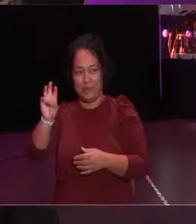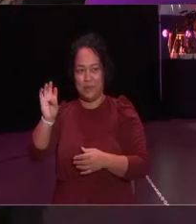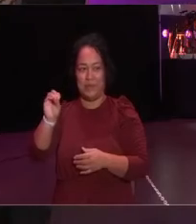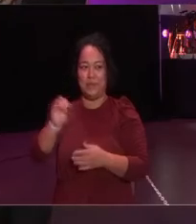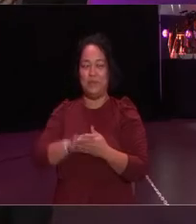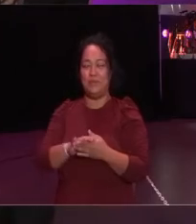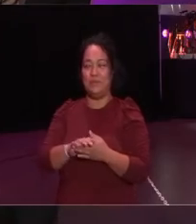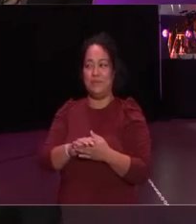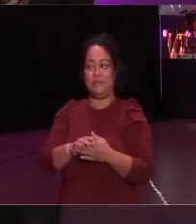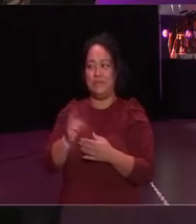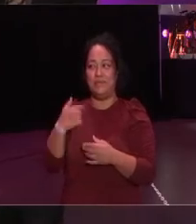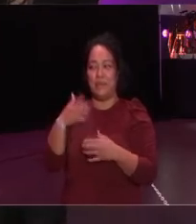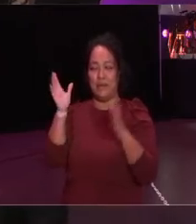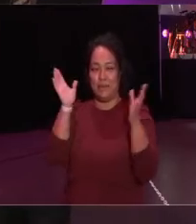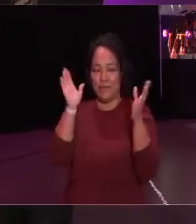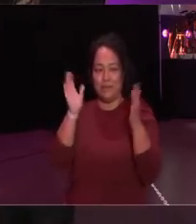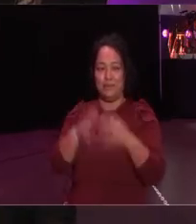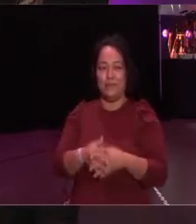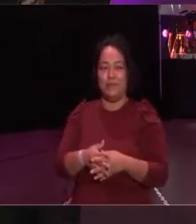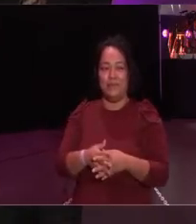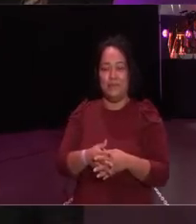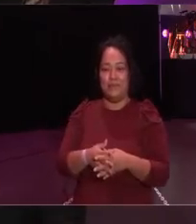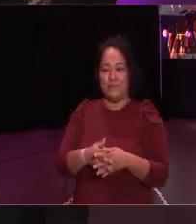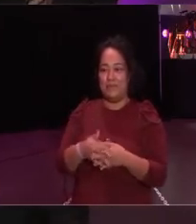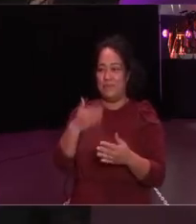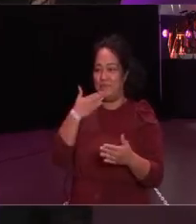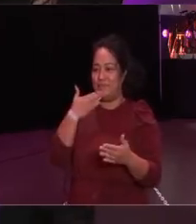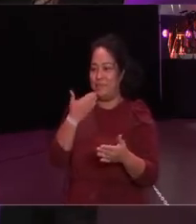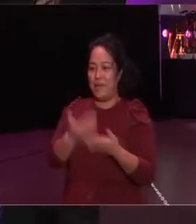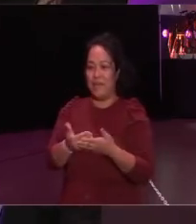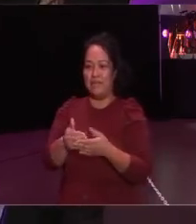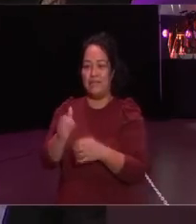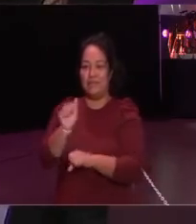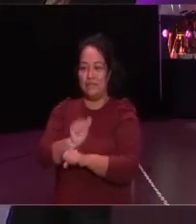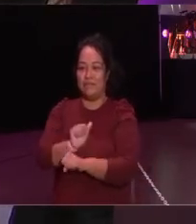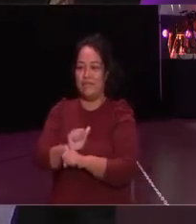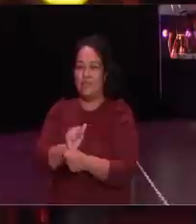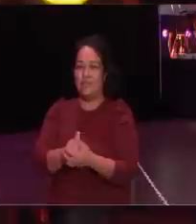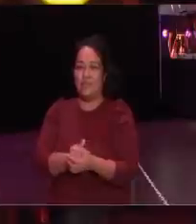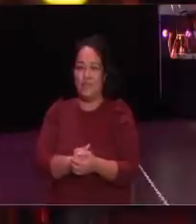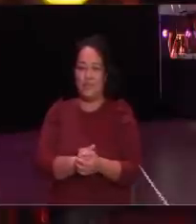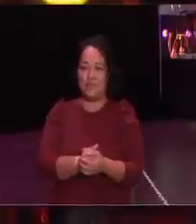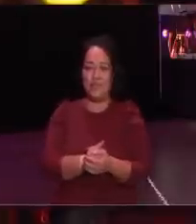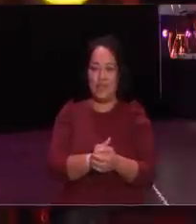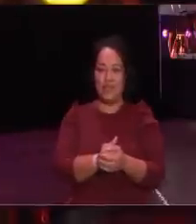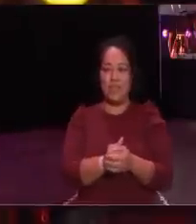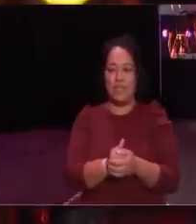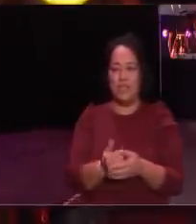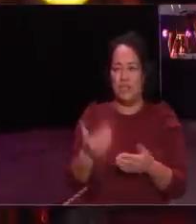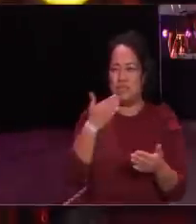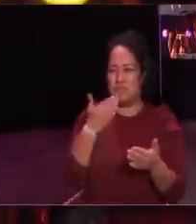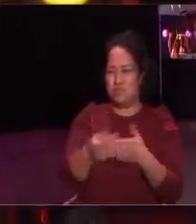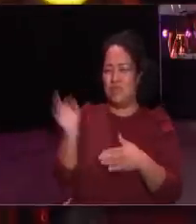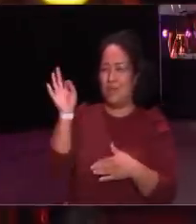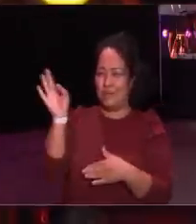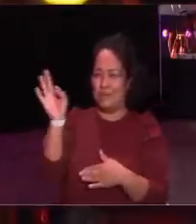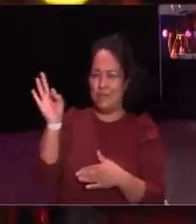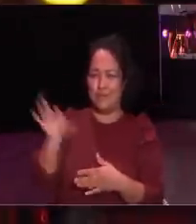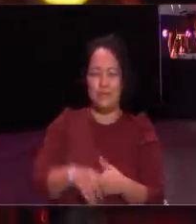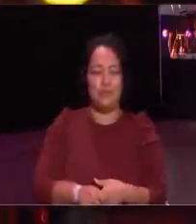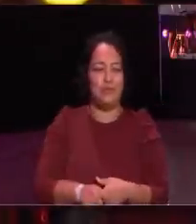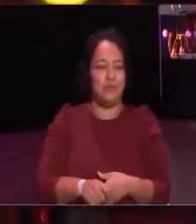pusimos. Excellent job. God bless you. Excelente trabajo. Que Dios los bendiga. Tenemos buenos predicadores. We have good preachers.